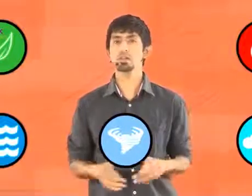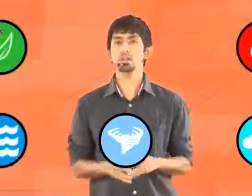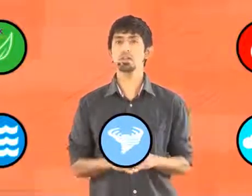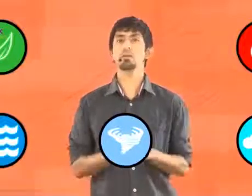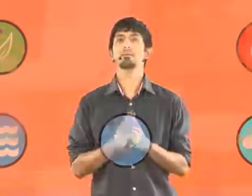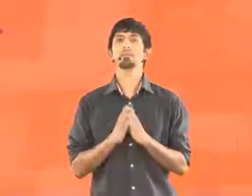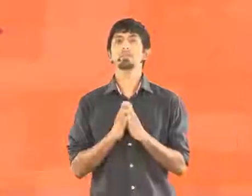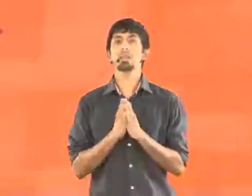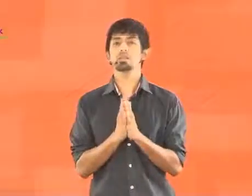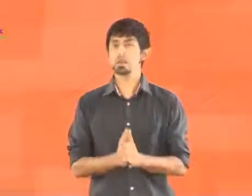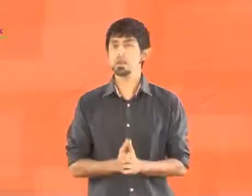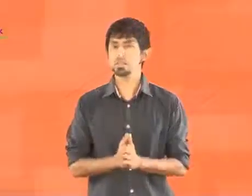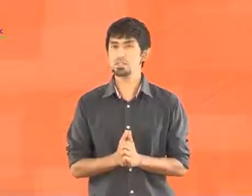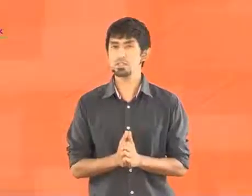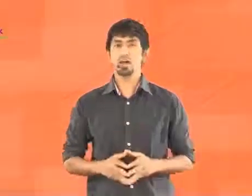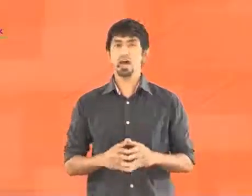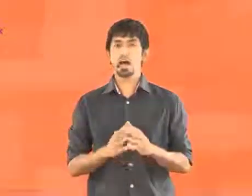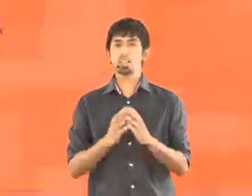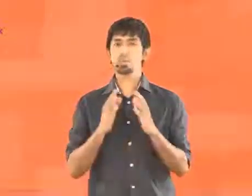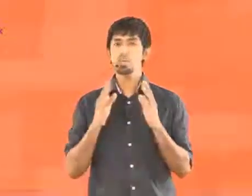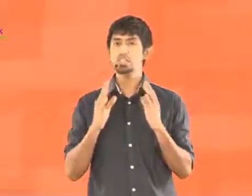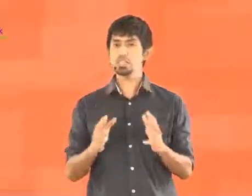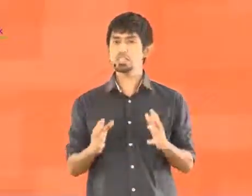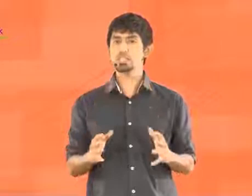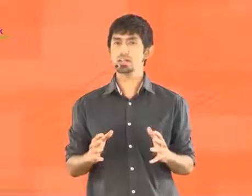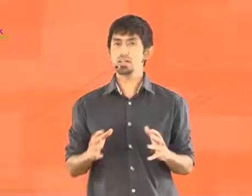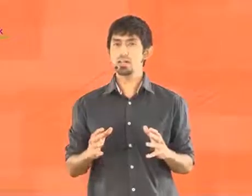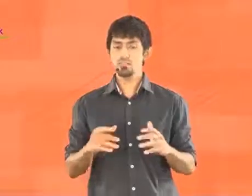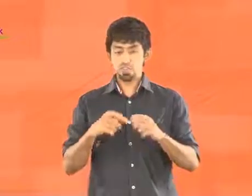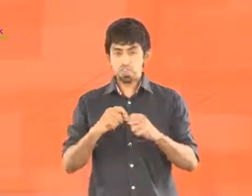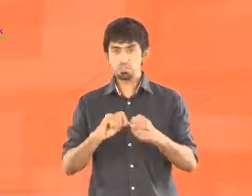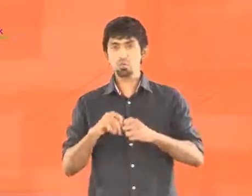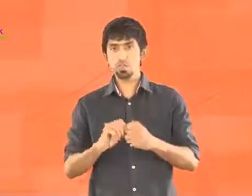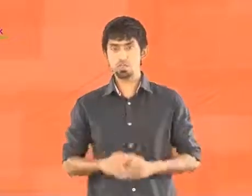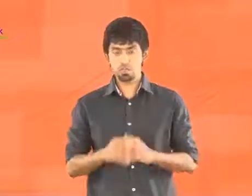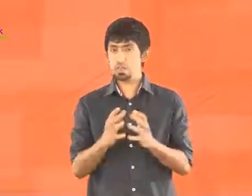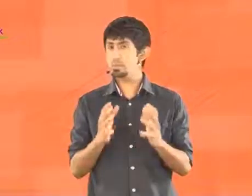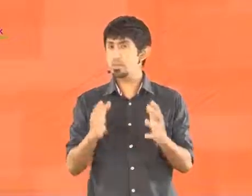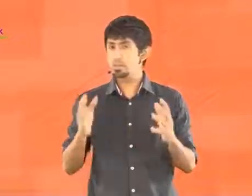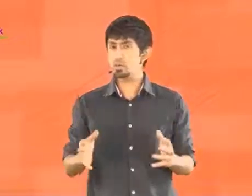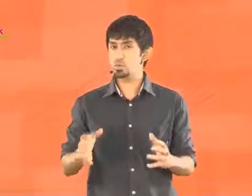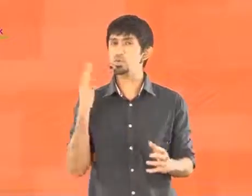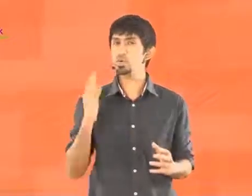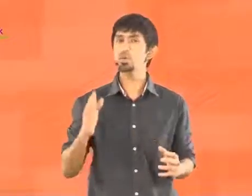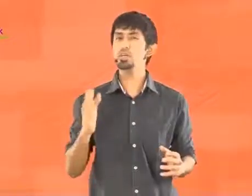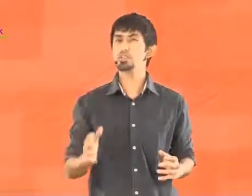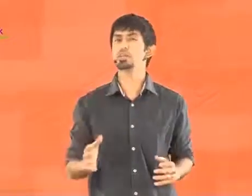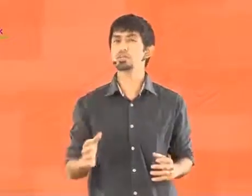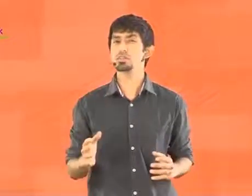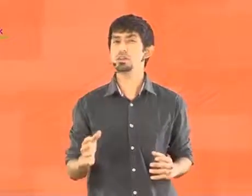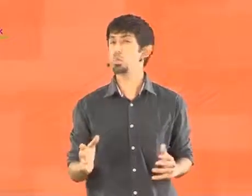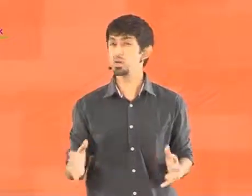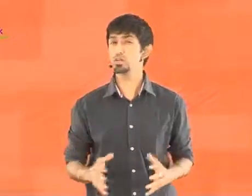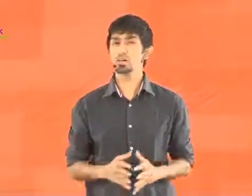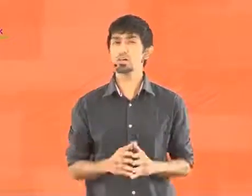elements? Right? And let's try to answer them. And the question is, if we keep doing that, if we keep breaking it down, would we reach a